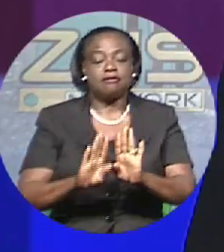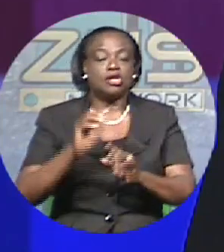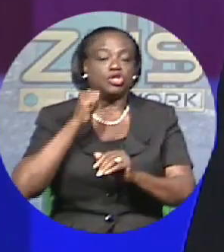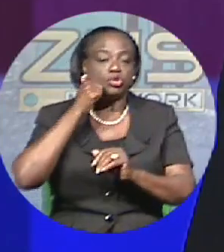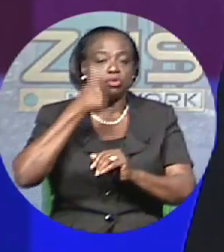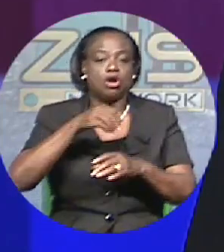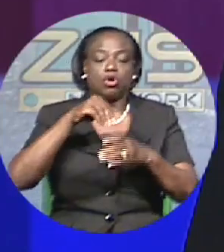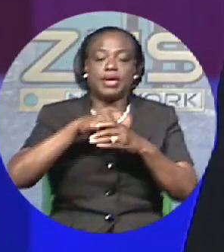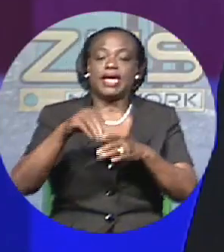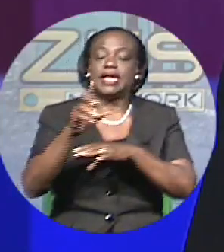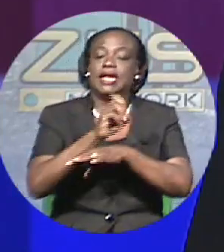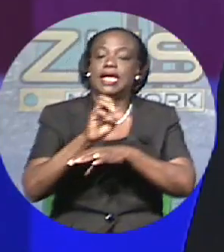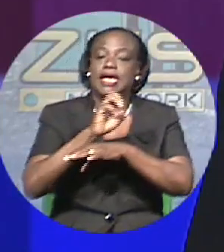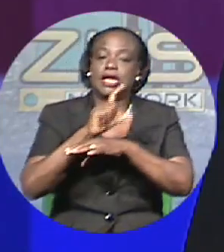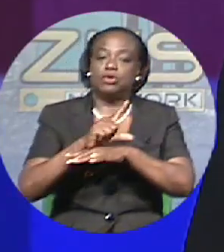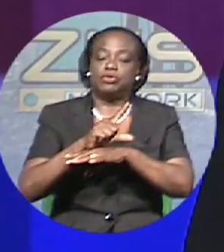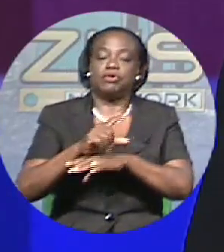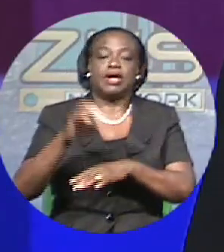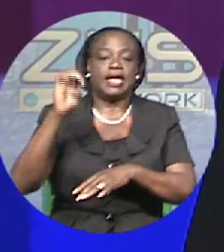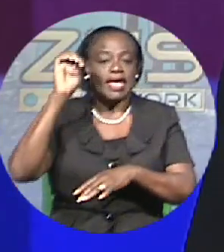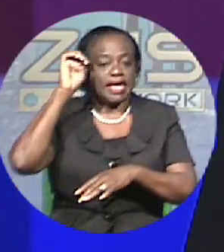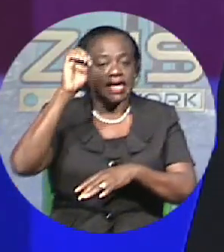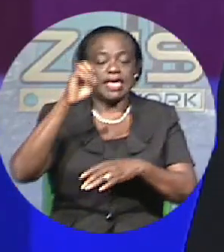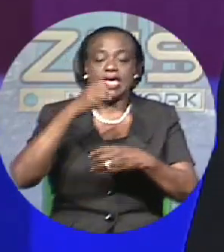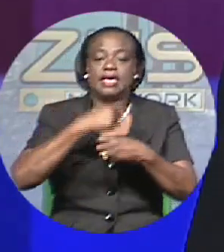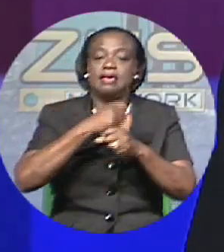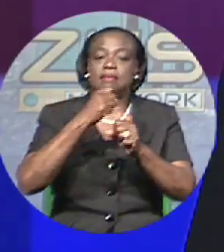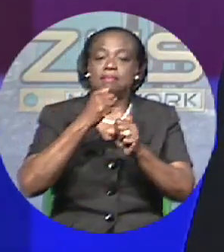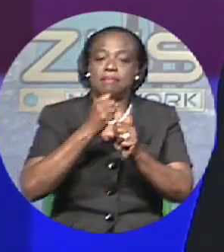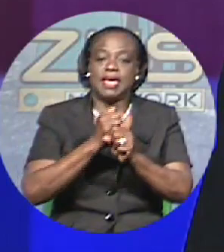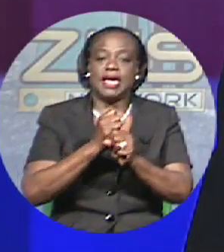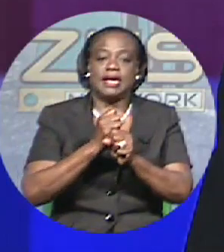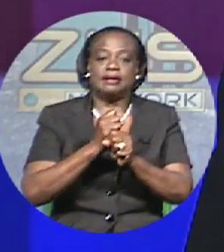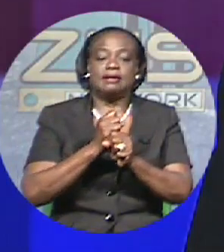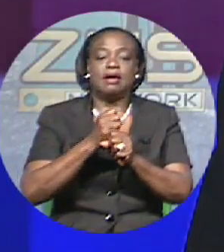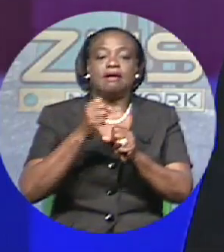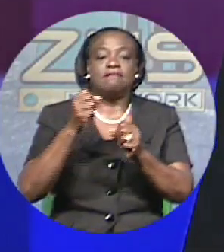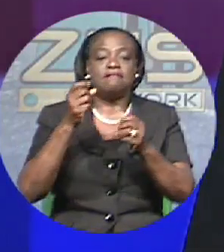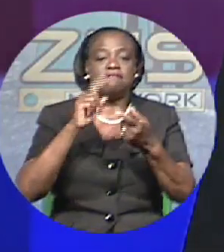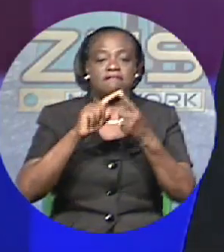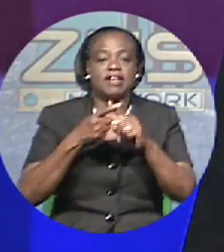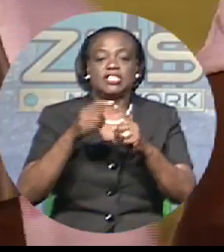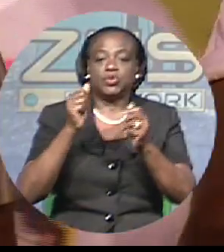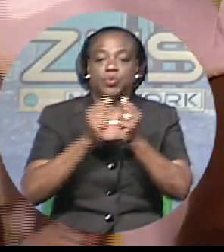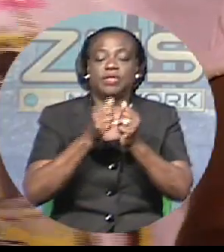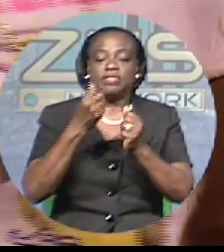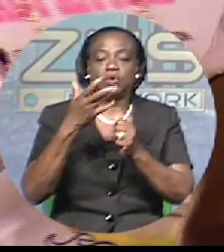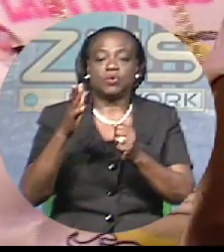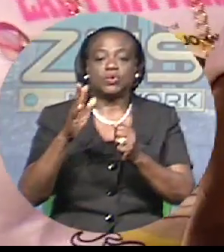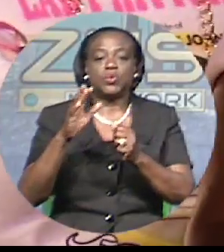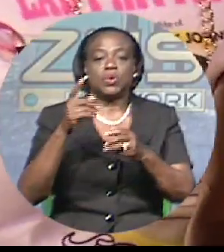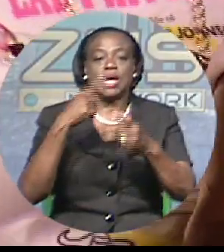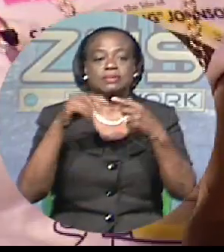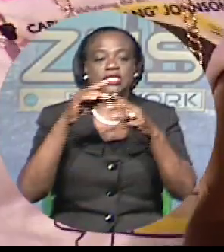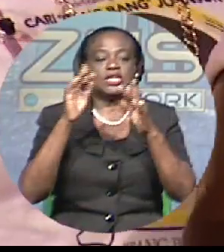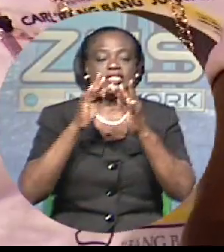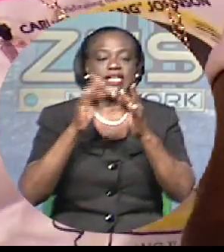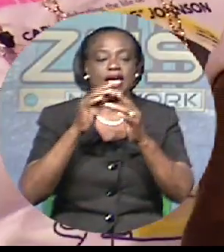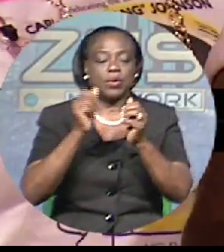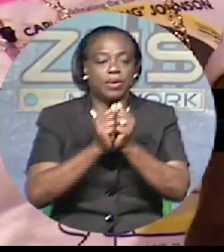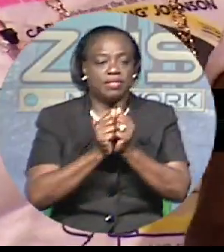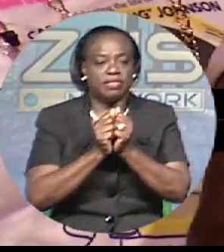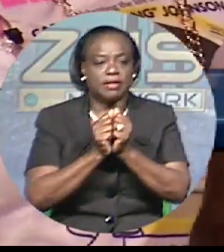an impact on everyone he came in contact with, especially those he had the opportunity to coach. Never a dull